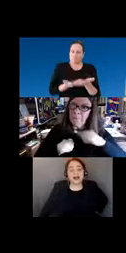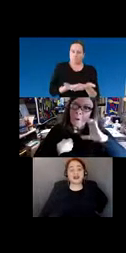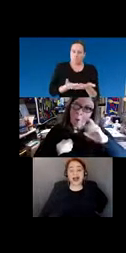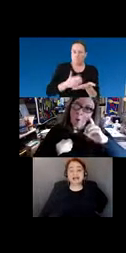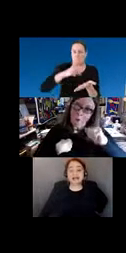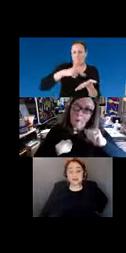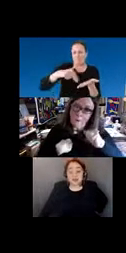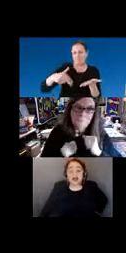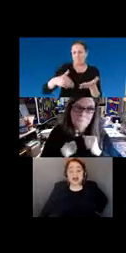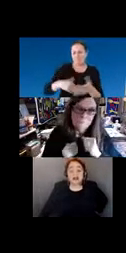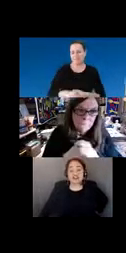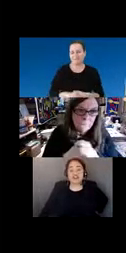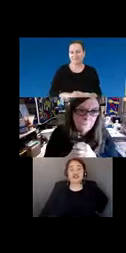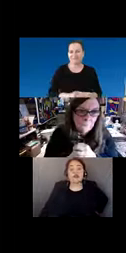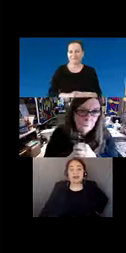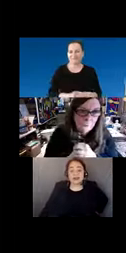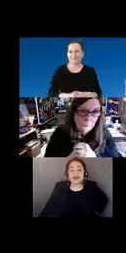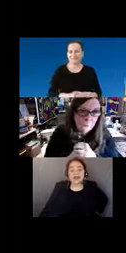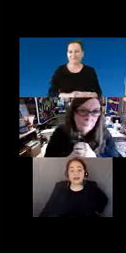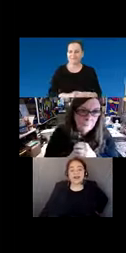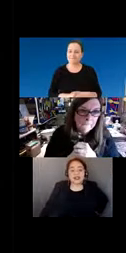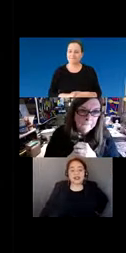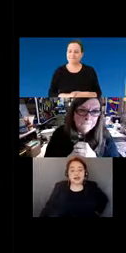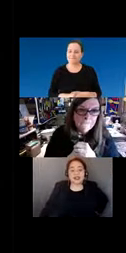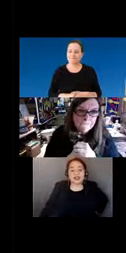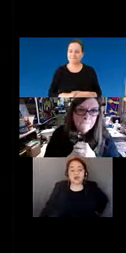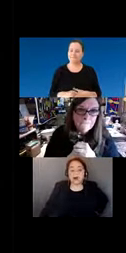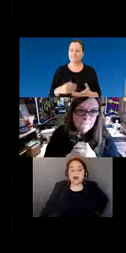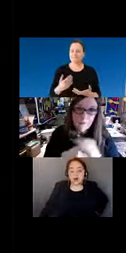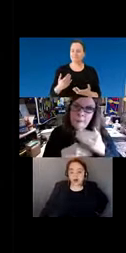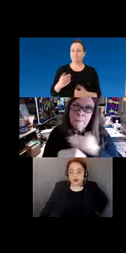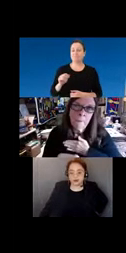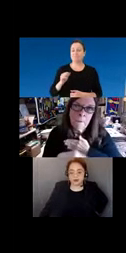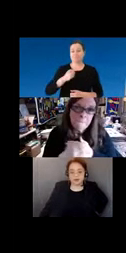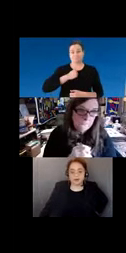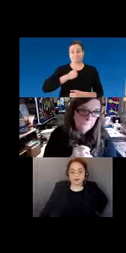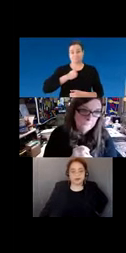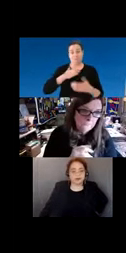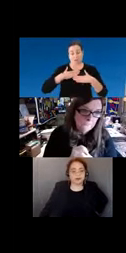And actually asked me to represent that experience through my own art.